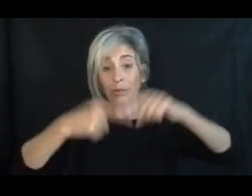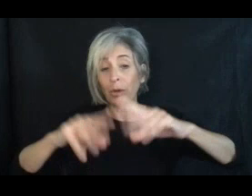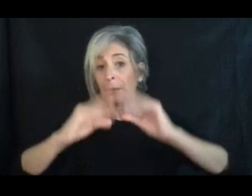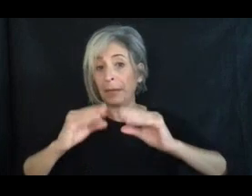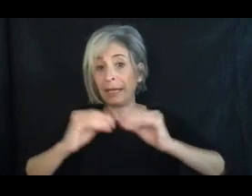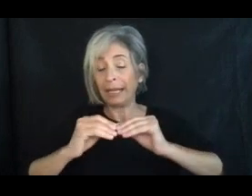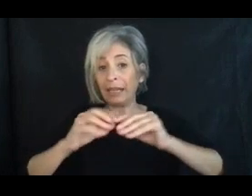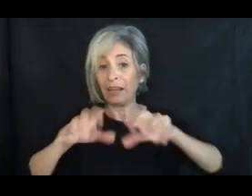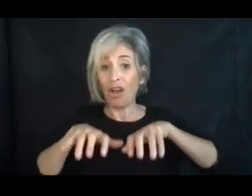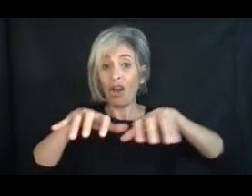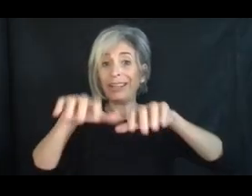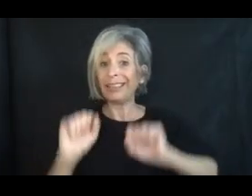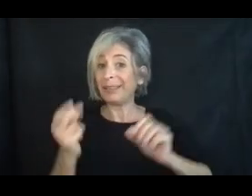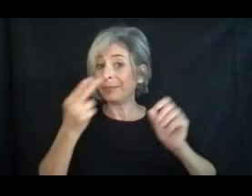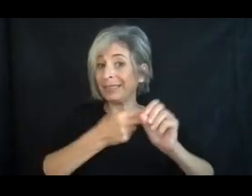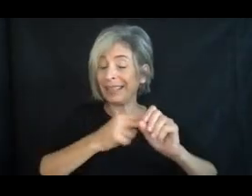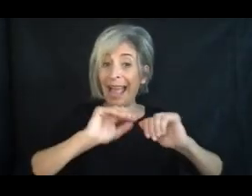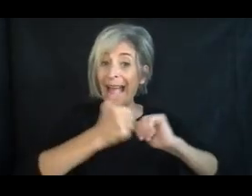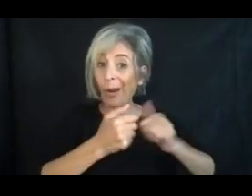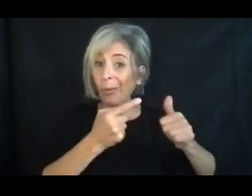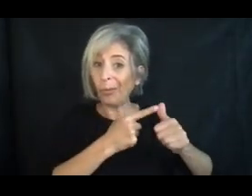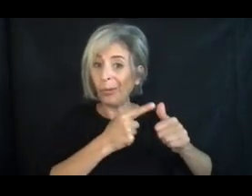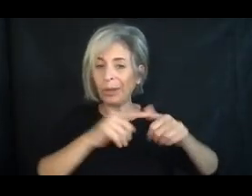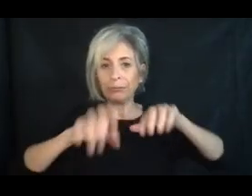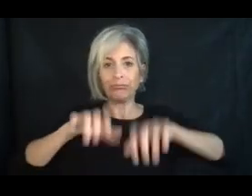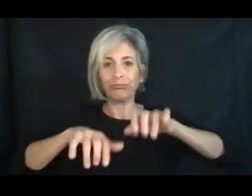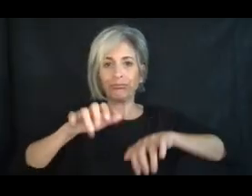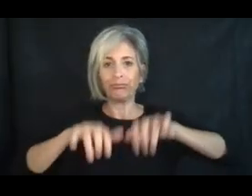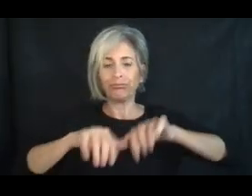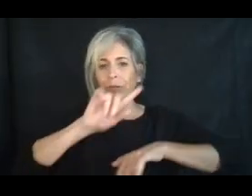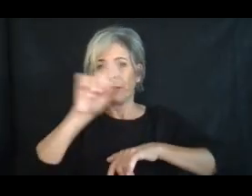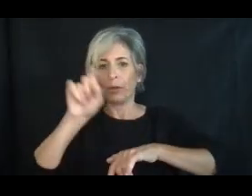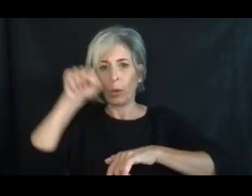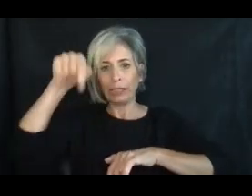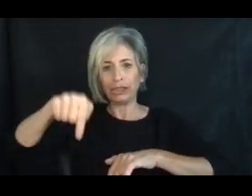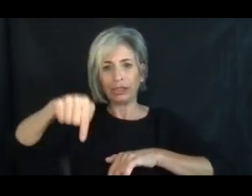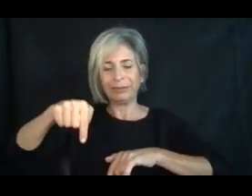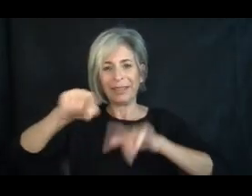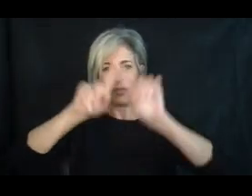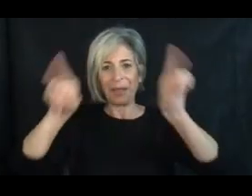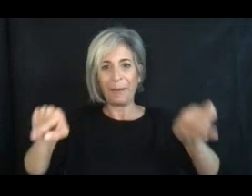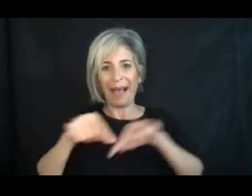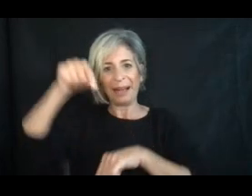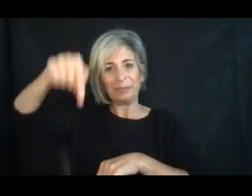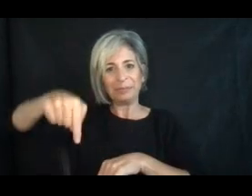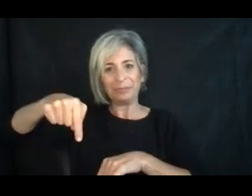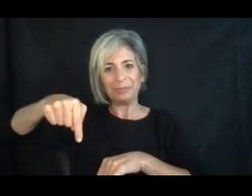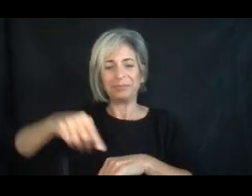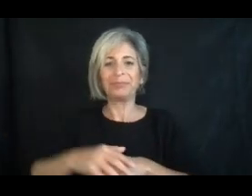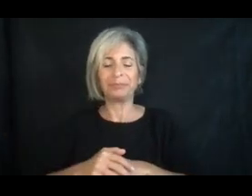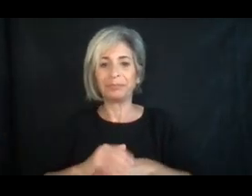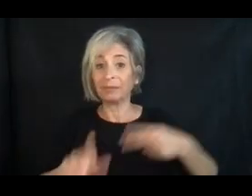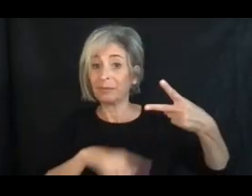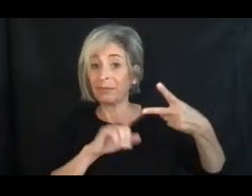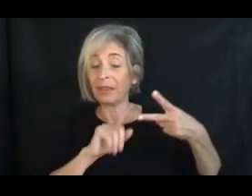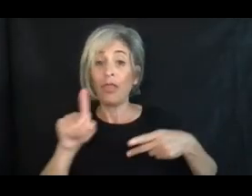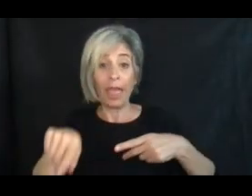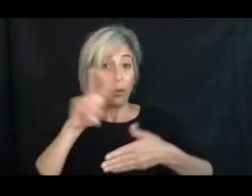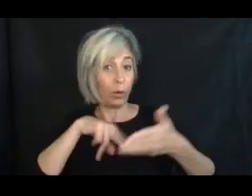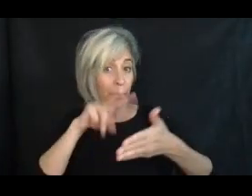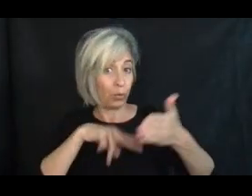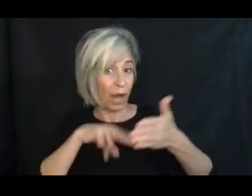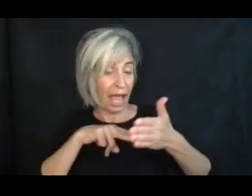can participate. The first way is by typing your question into the questions section at the bottom of the GoToWebinar interface. Those items will be